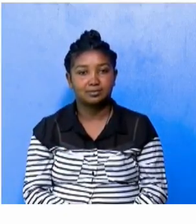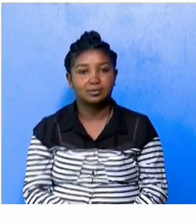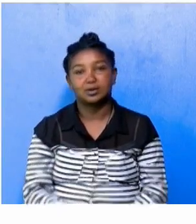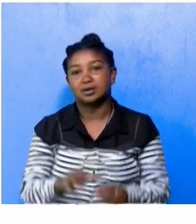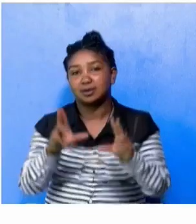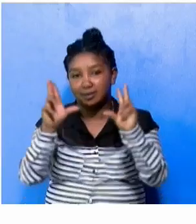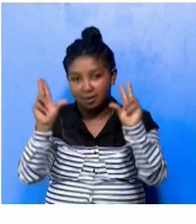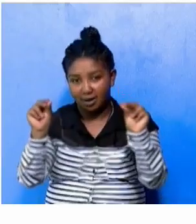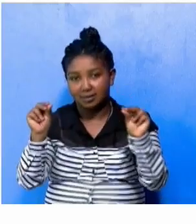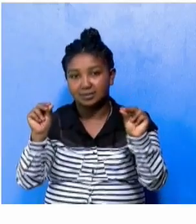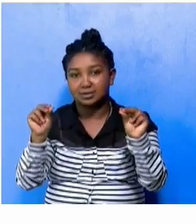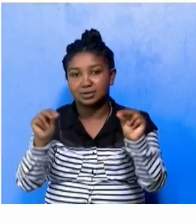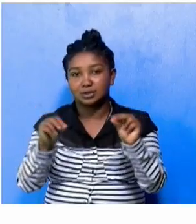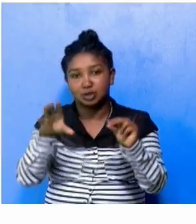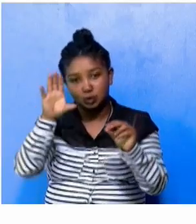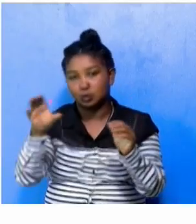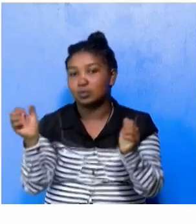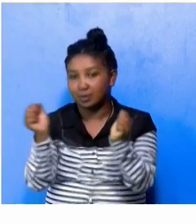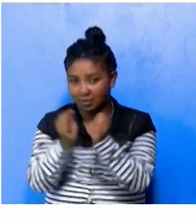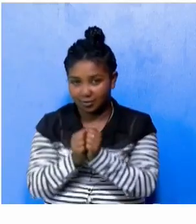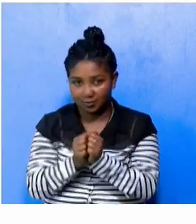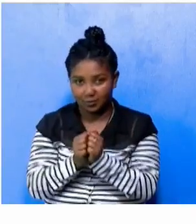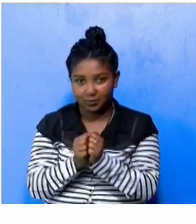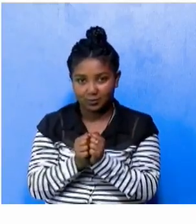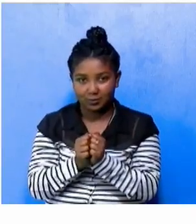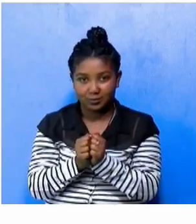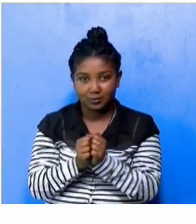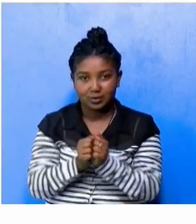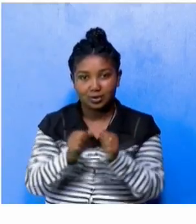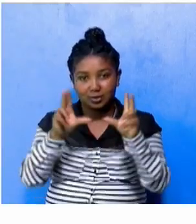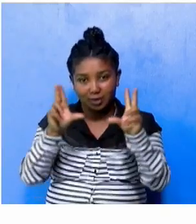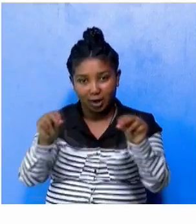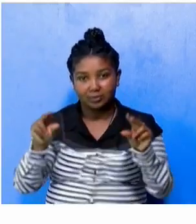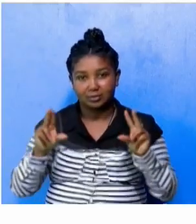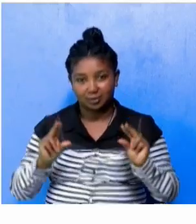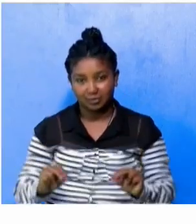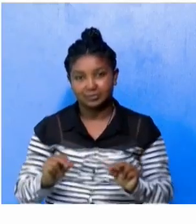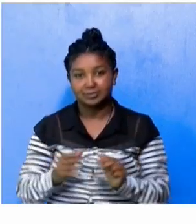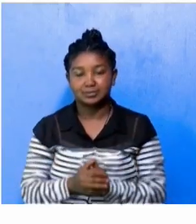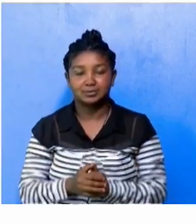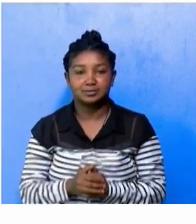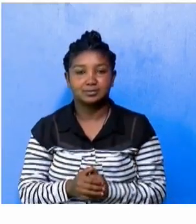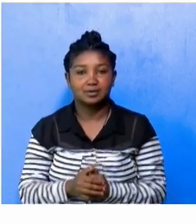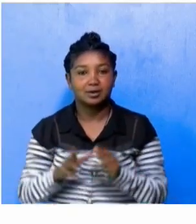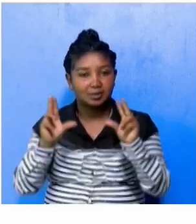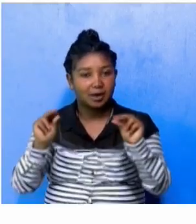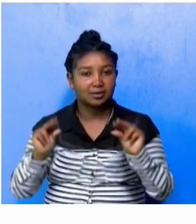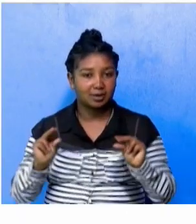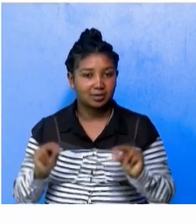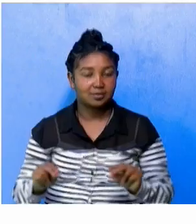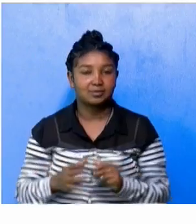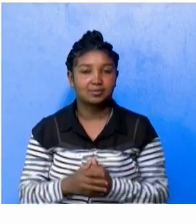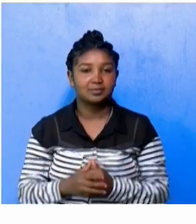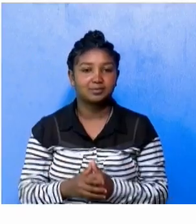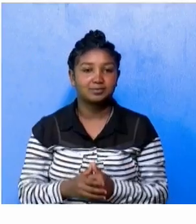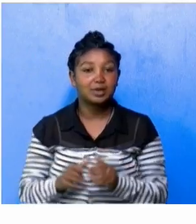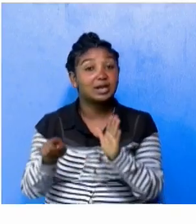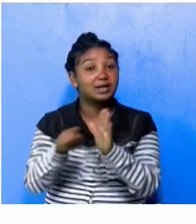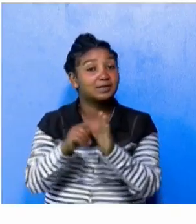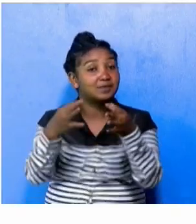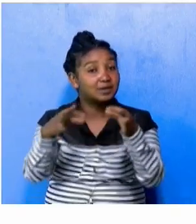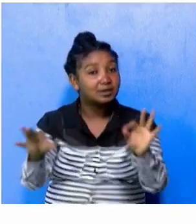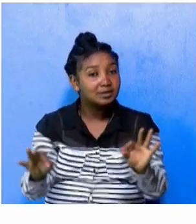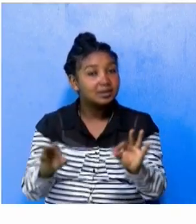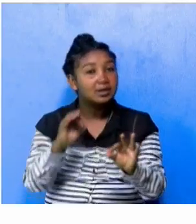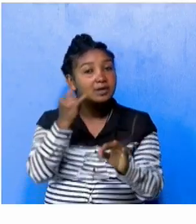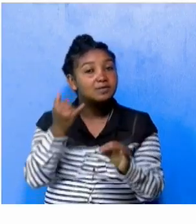Not should be here. Not and also not. What about